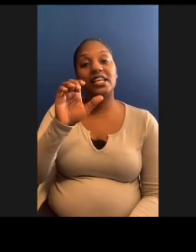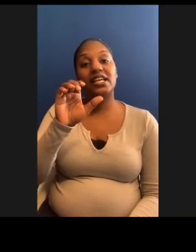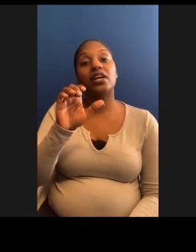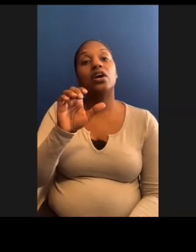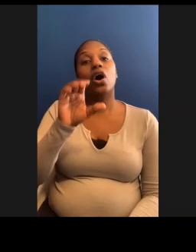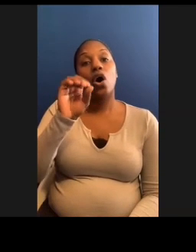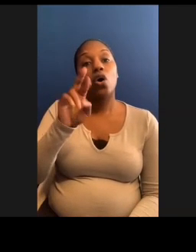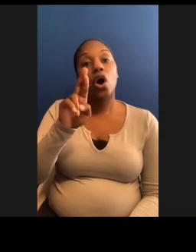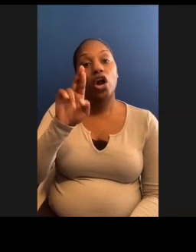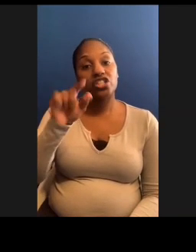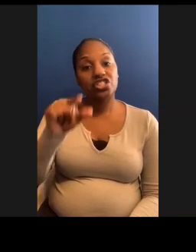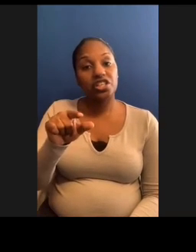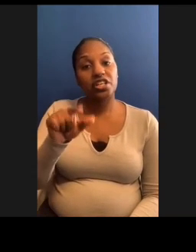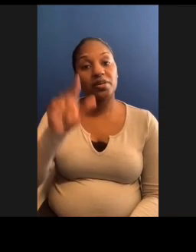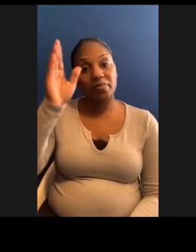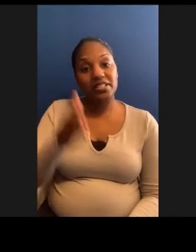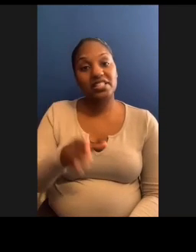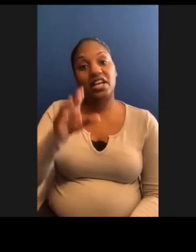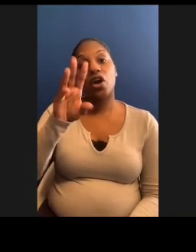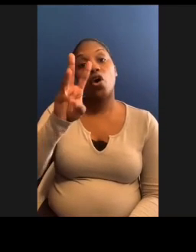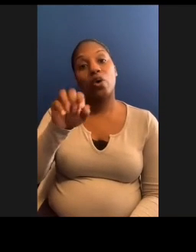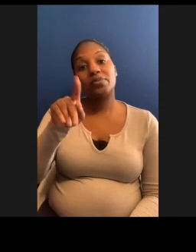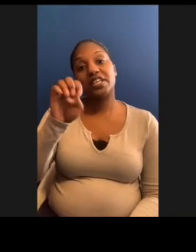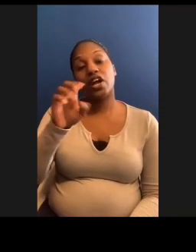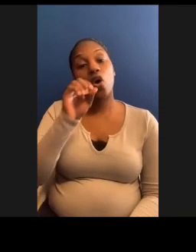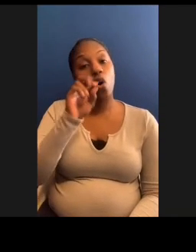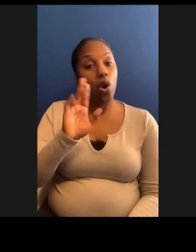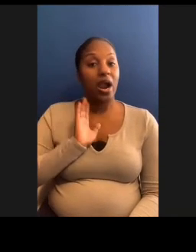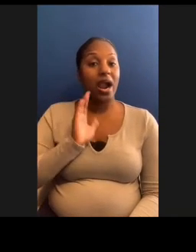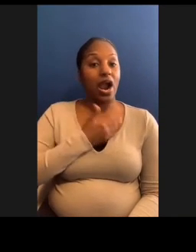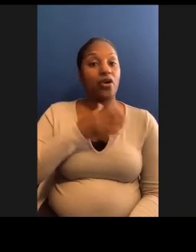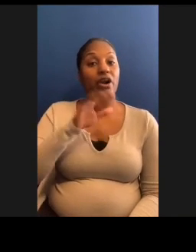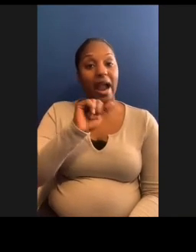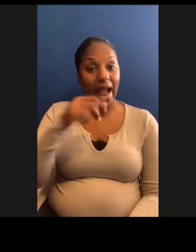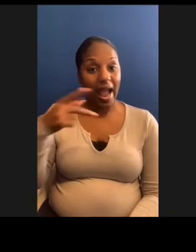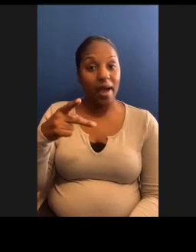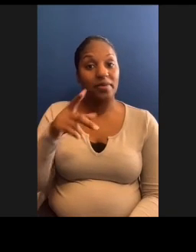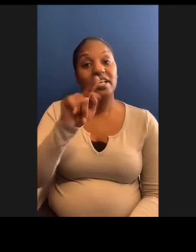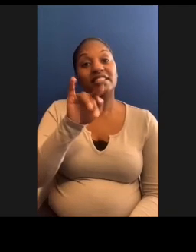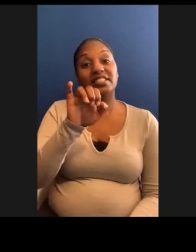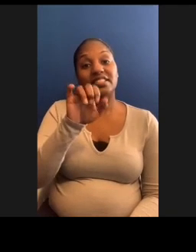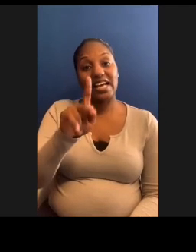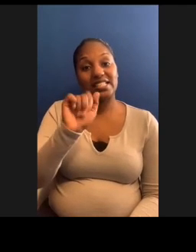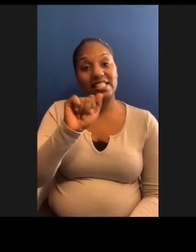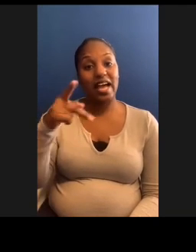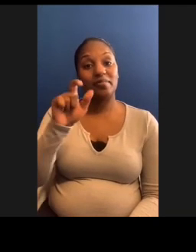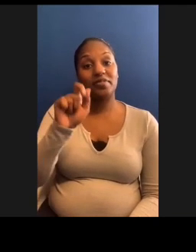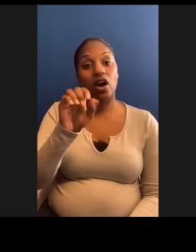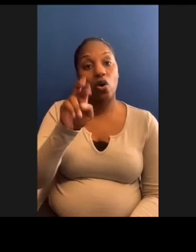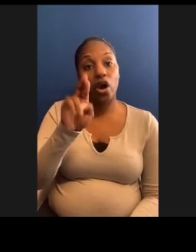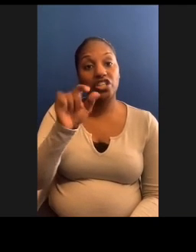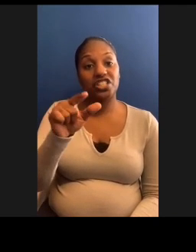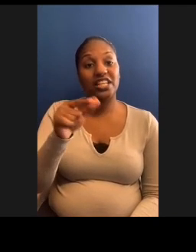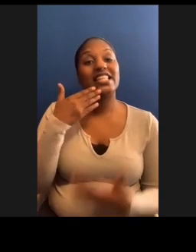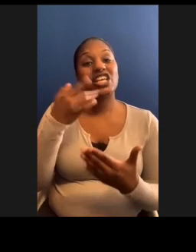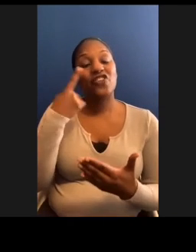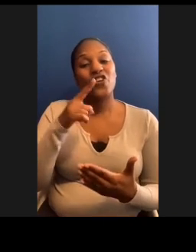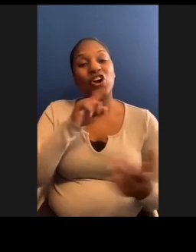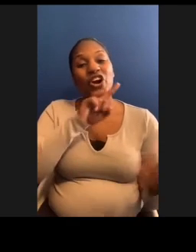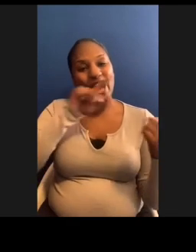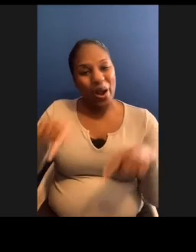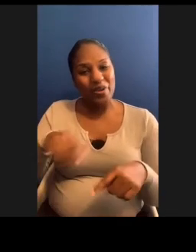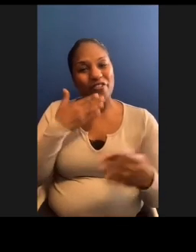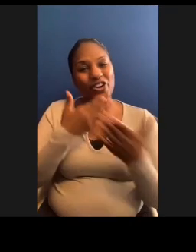sc.org/events website or on our app, taskapp.org. Thank you for attending and have a great afternoon.